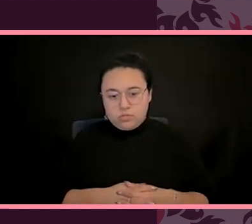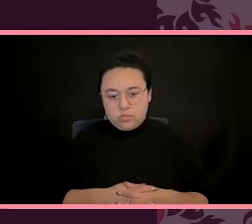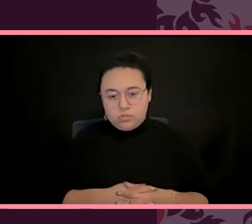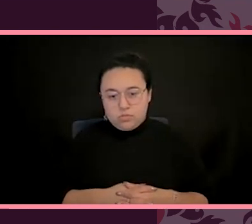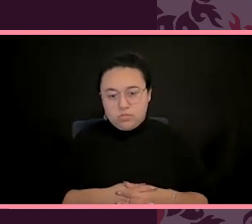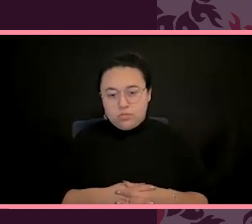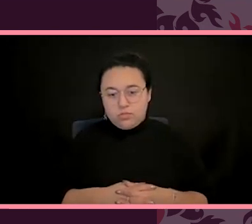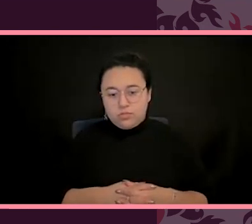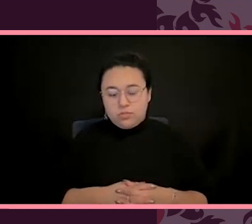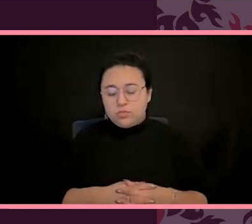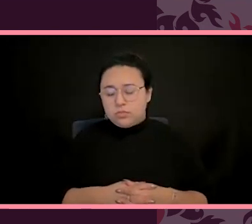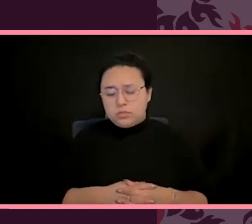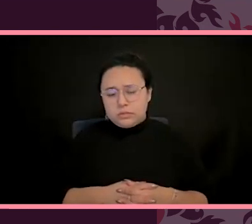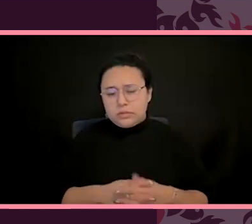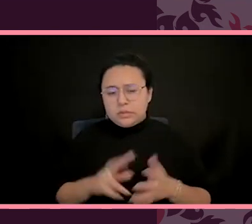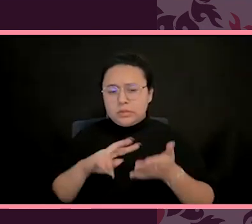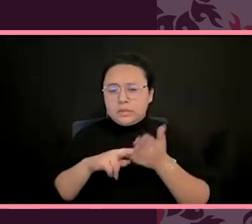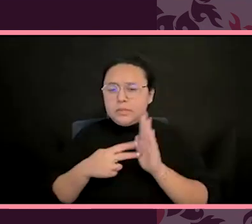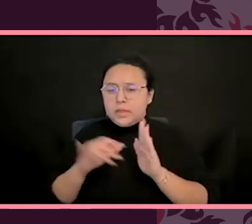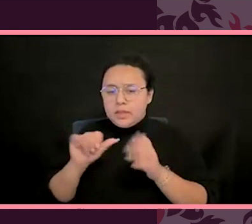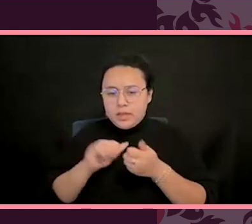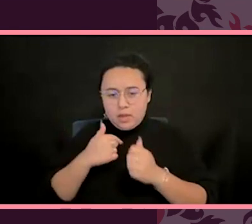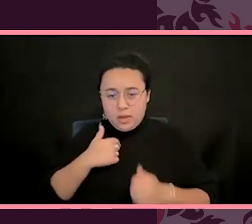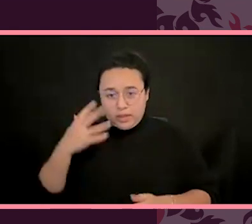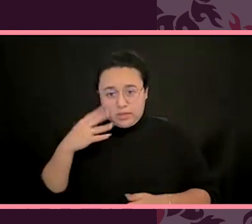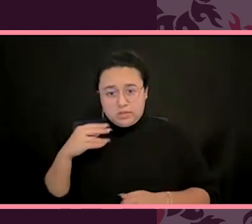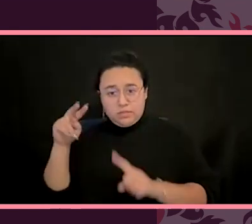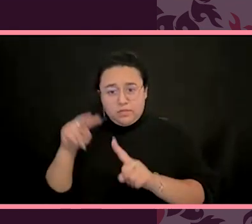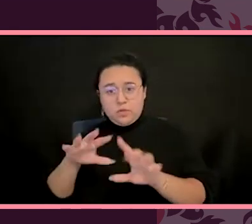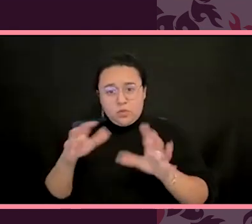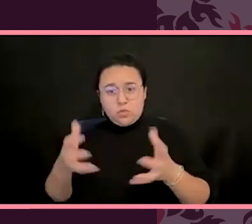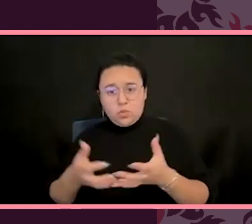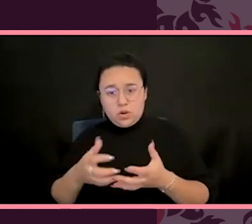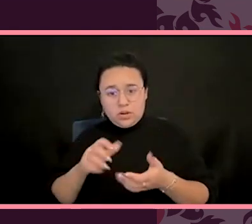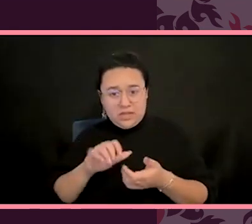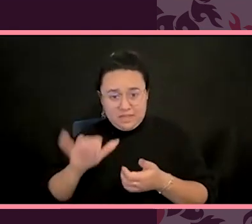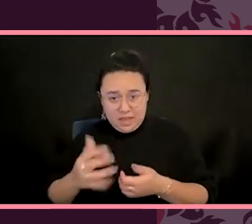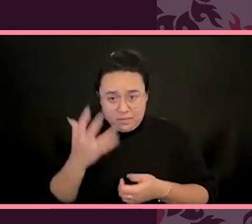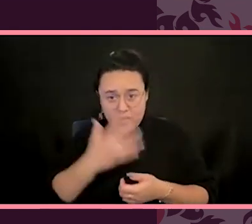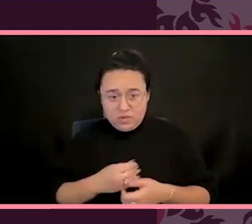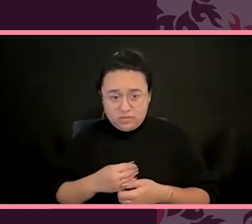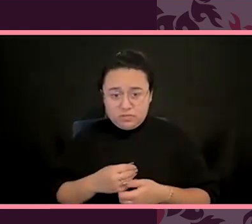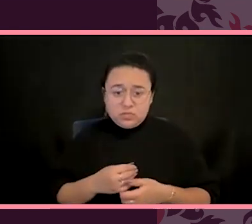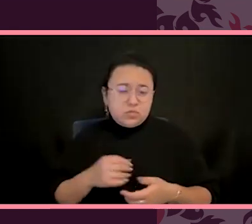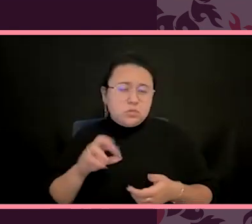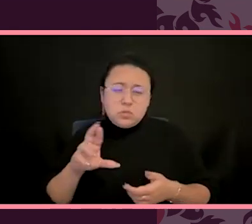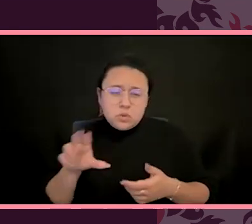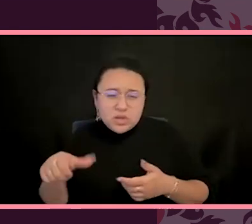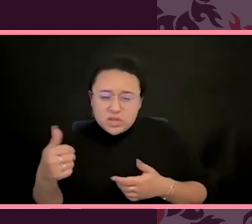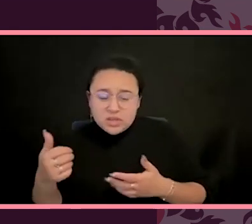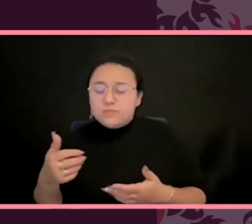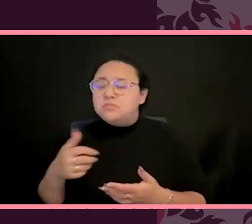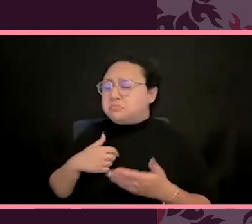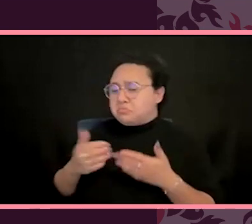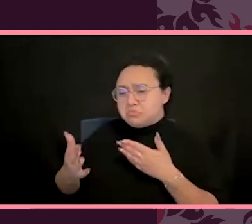Do you mean like, what about the way I experience the world is beautiful? Or like, I'm open to anywhere you'd